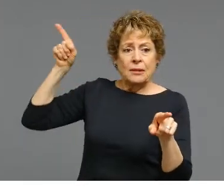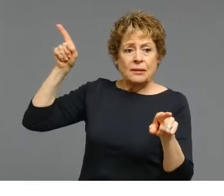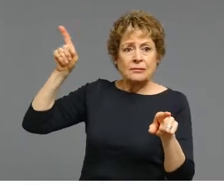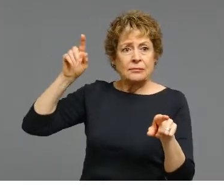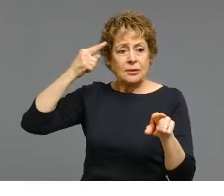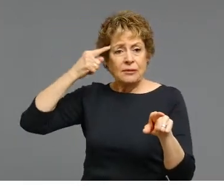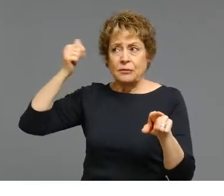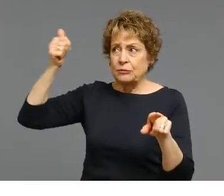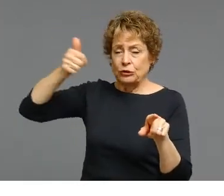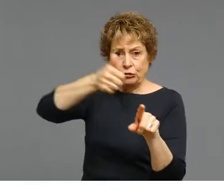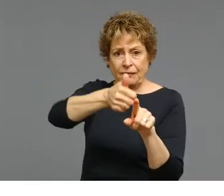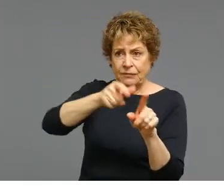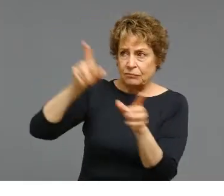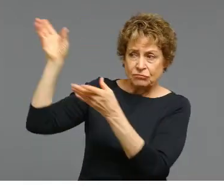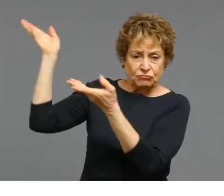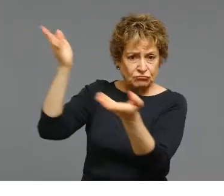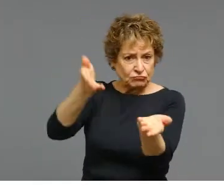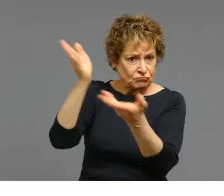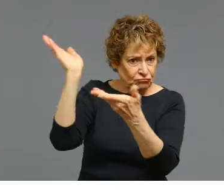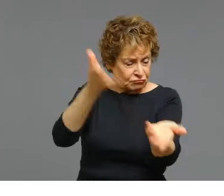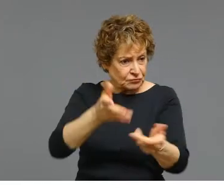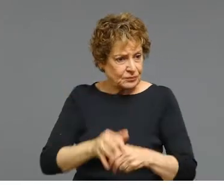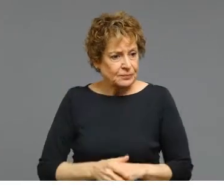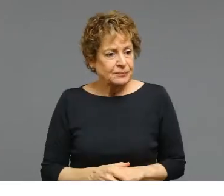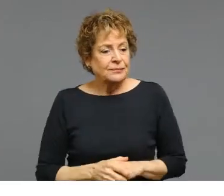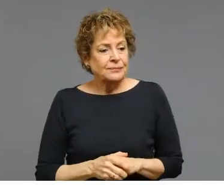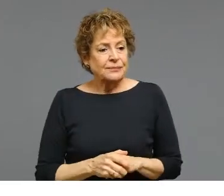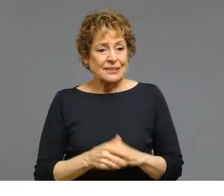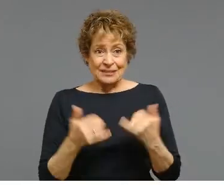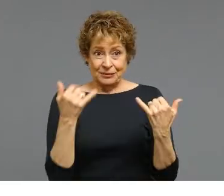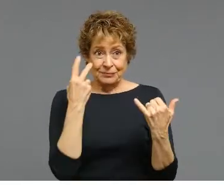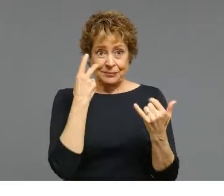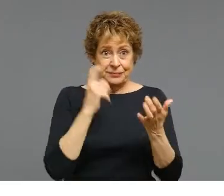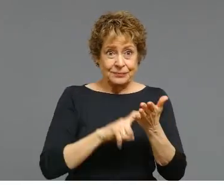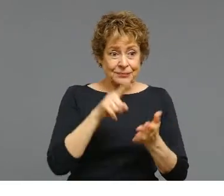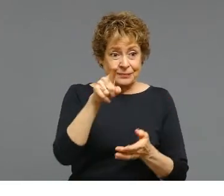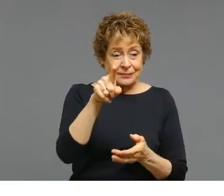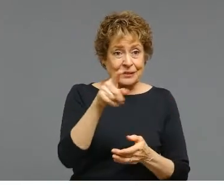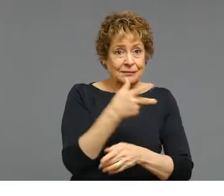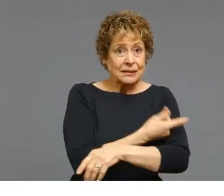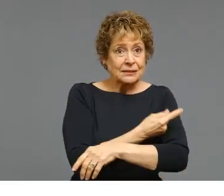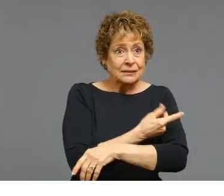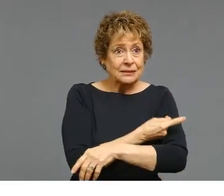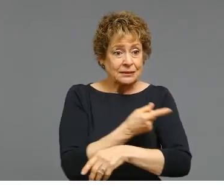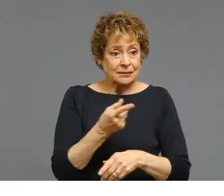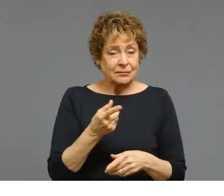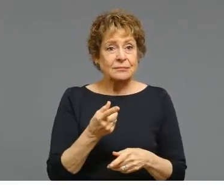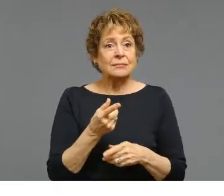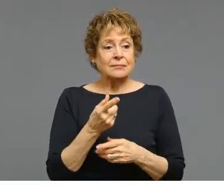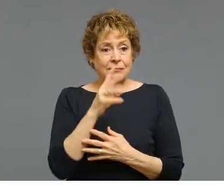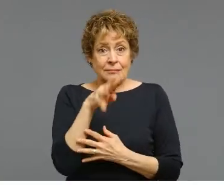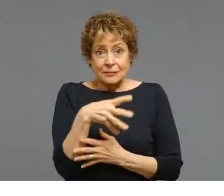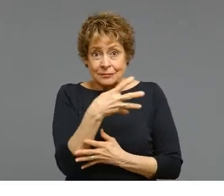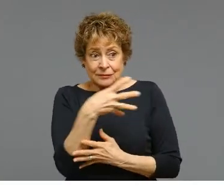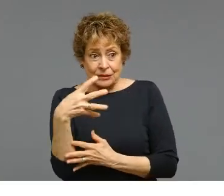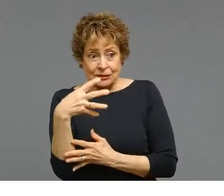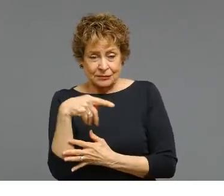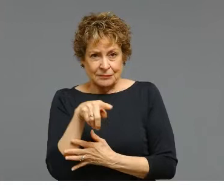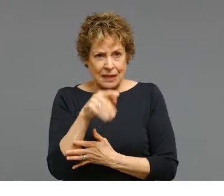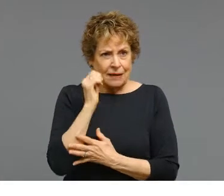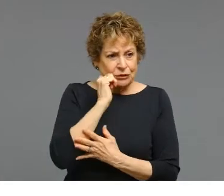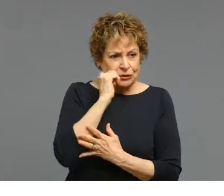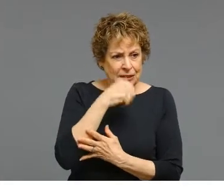As you can see, this is our vaccine administration dashboard. This updates daily on our website, and you can see that